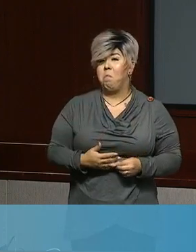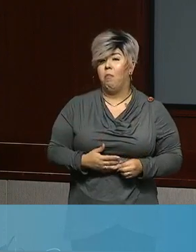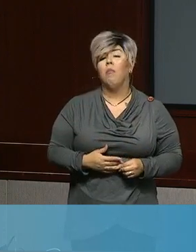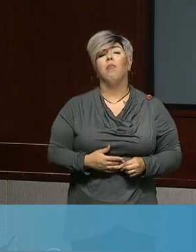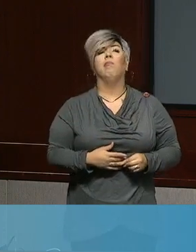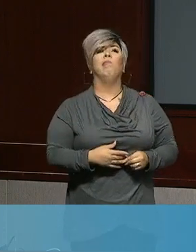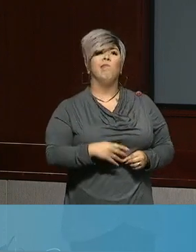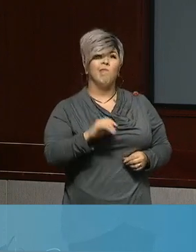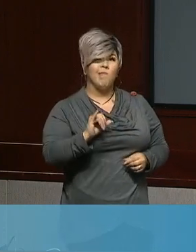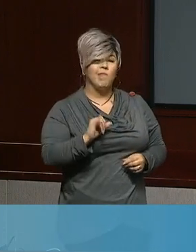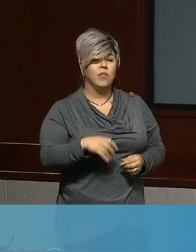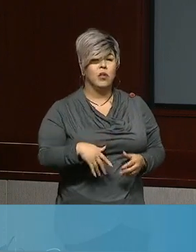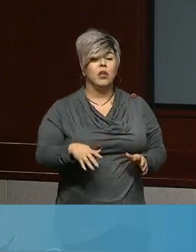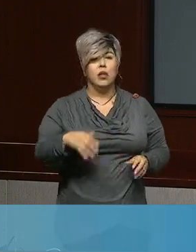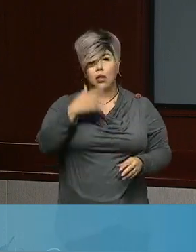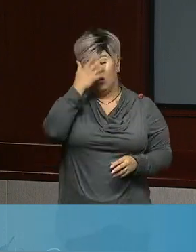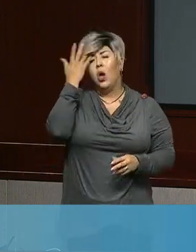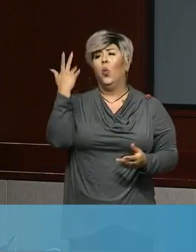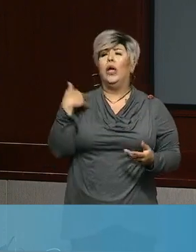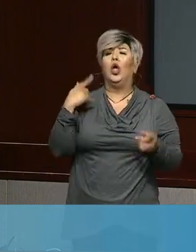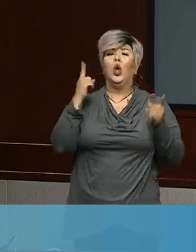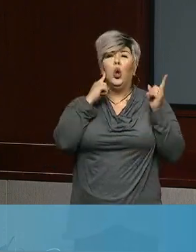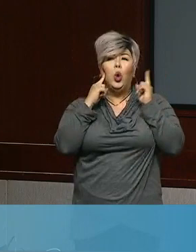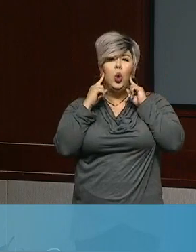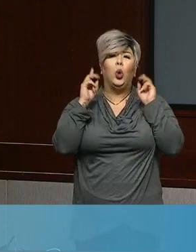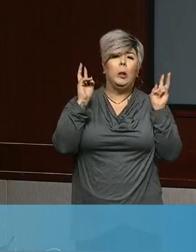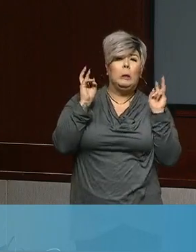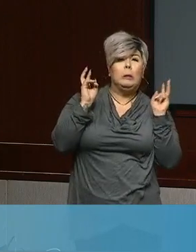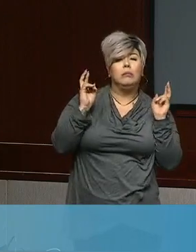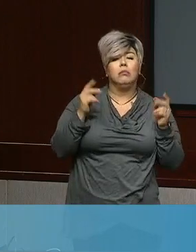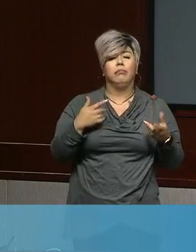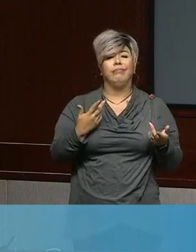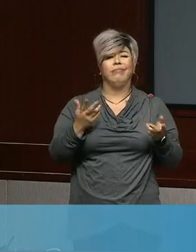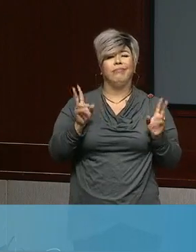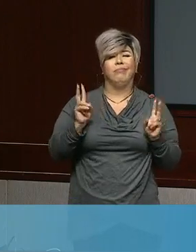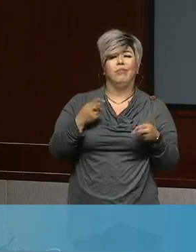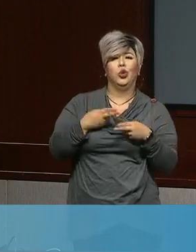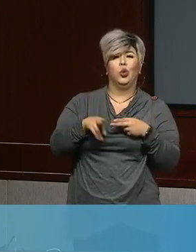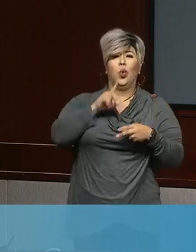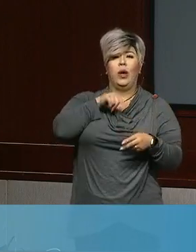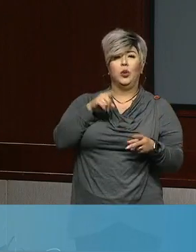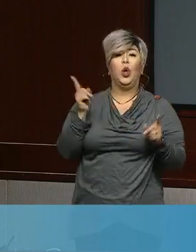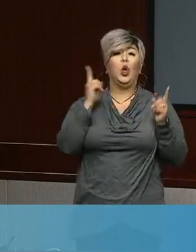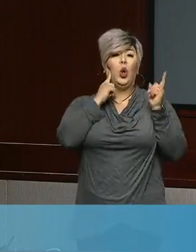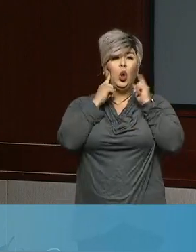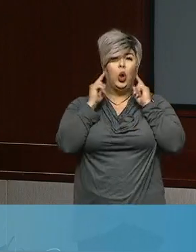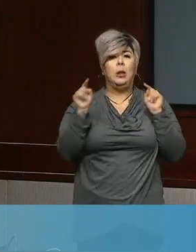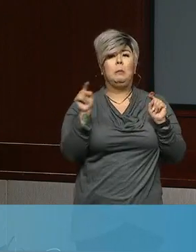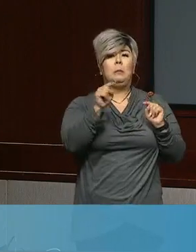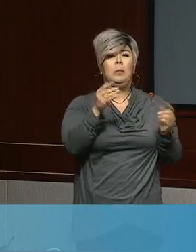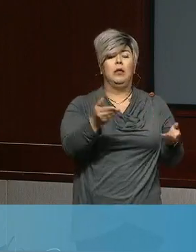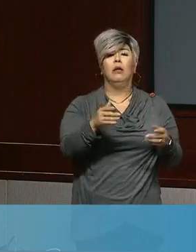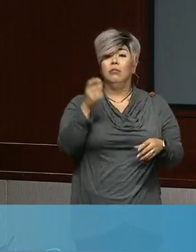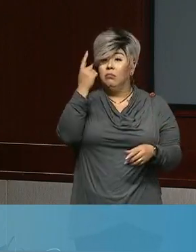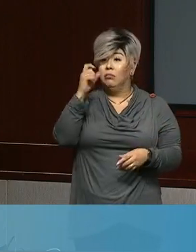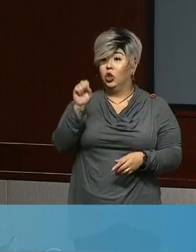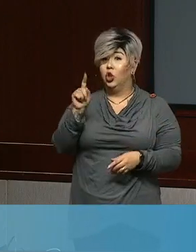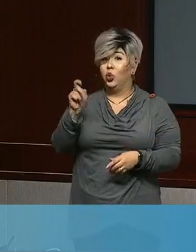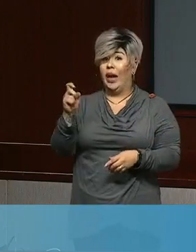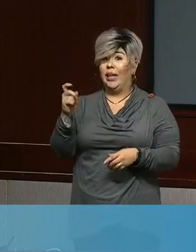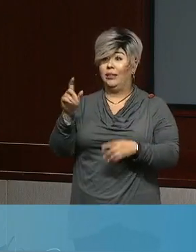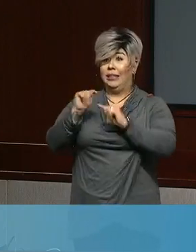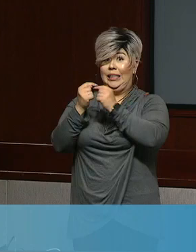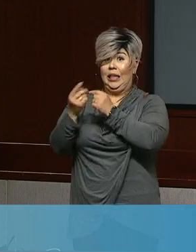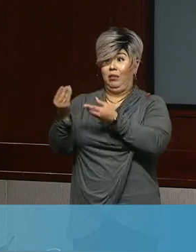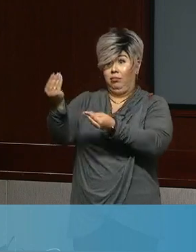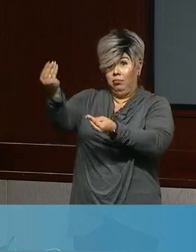Okay. Yeah, we do. We have heard that they've been here. I guess that's the short answer. We've heard that they've been here. They don't coordinate that with us, nor do they